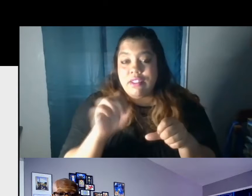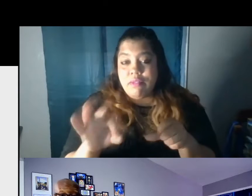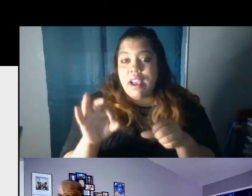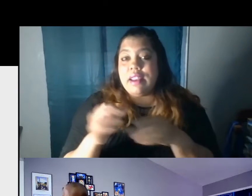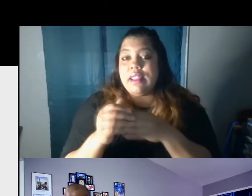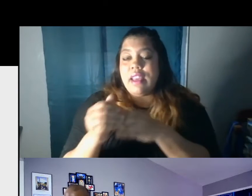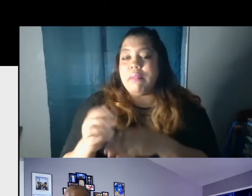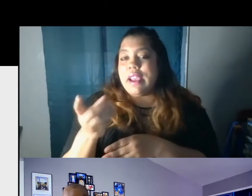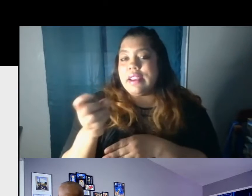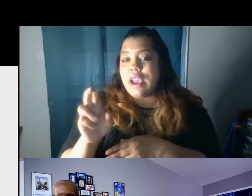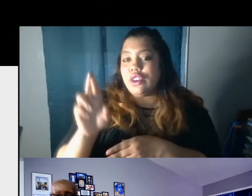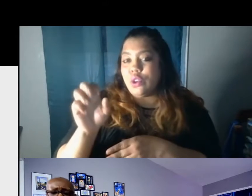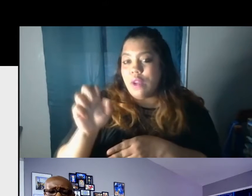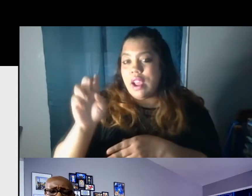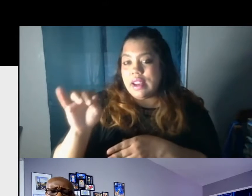scheduled.